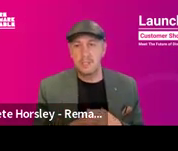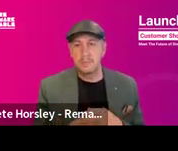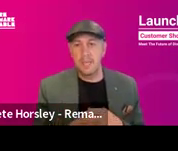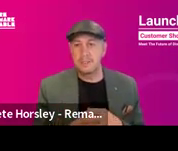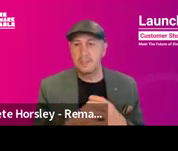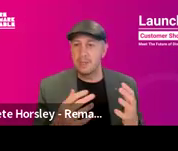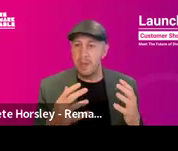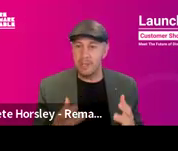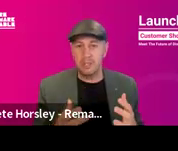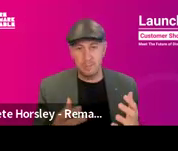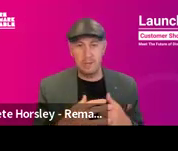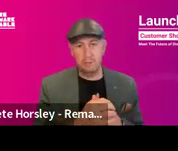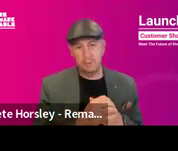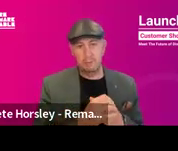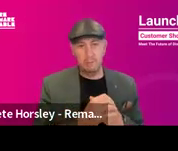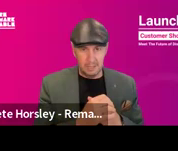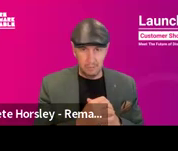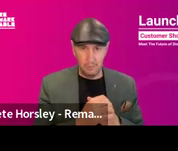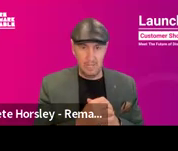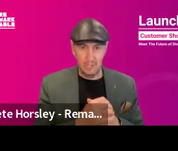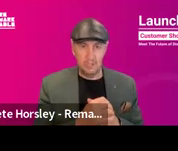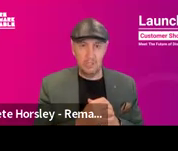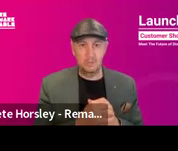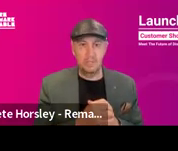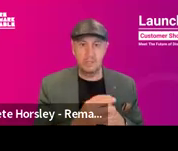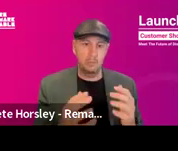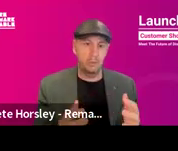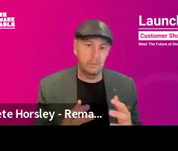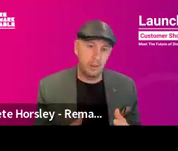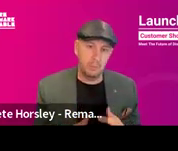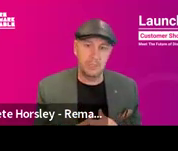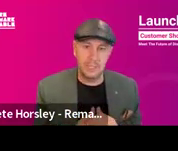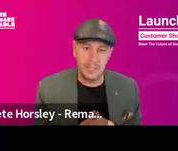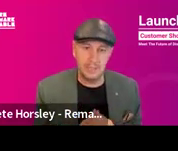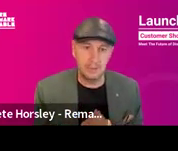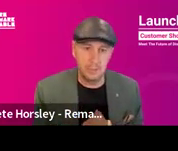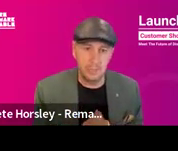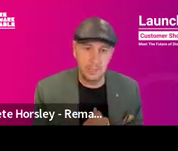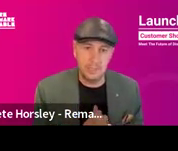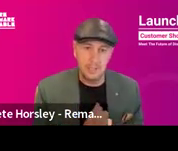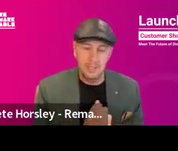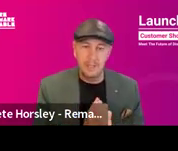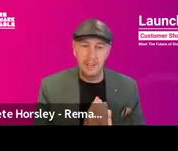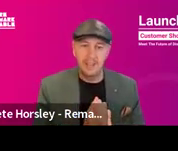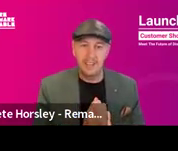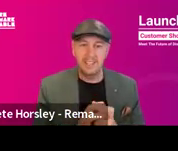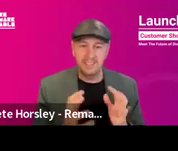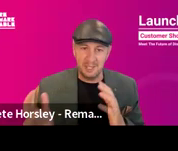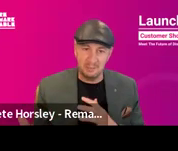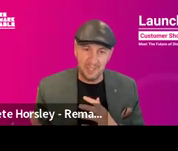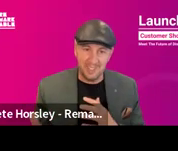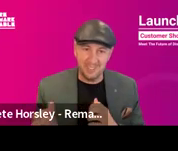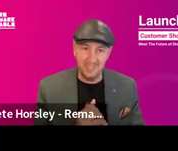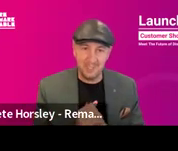communities. And they're passionate about building meaningful relationships and supporting vibrant, connected communities.